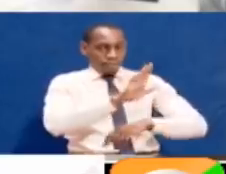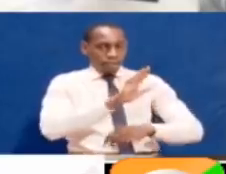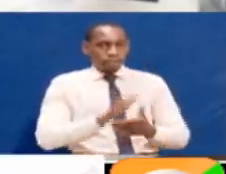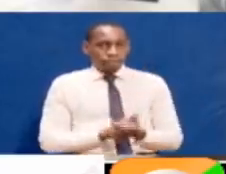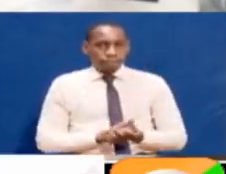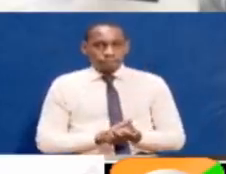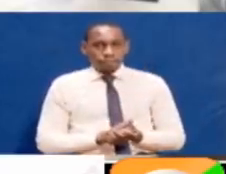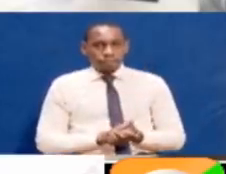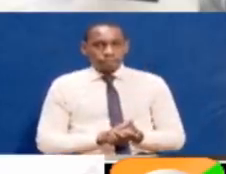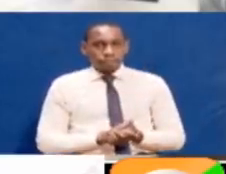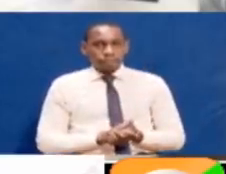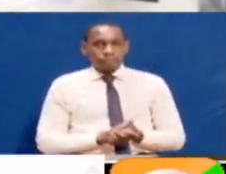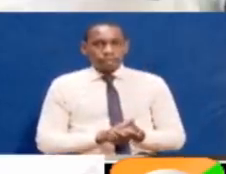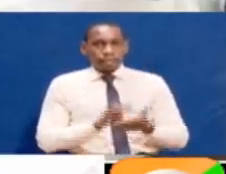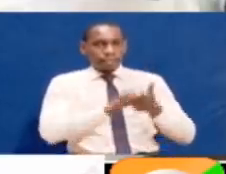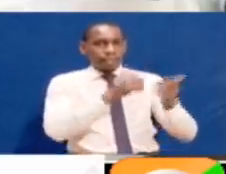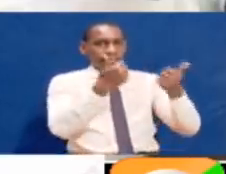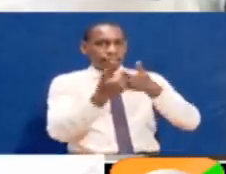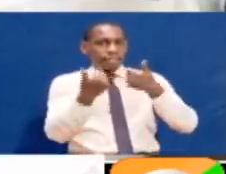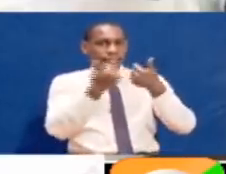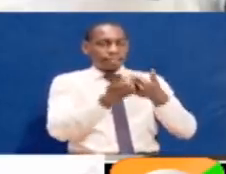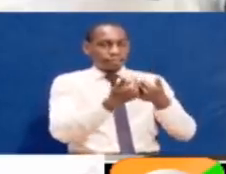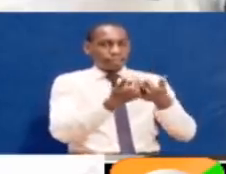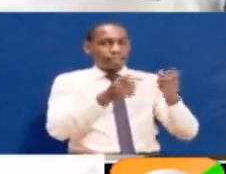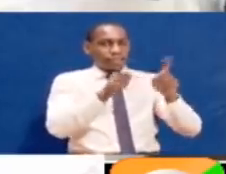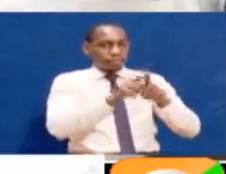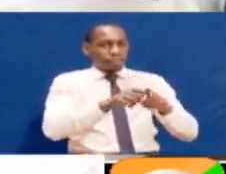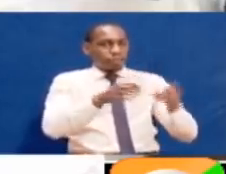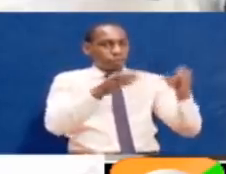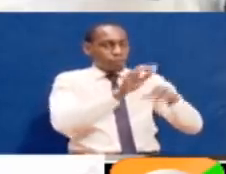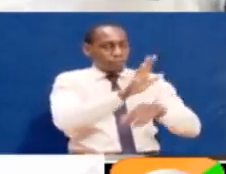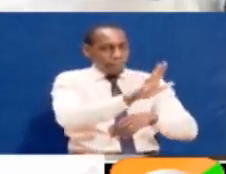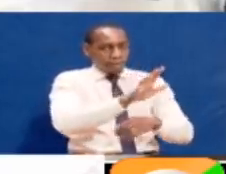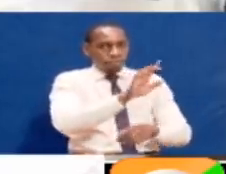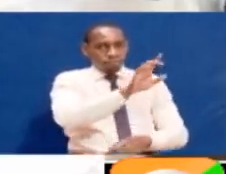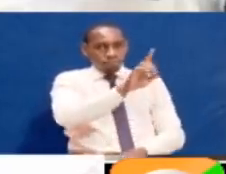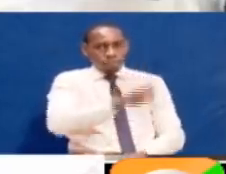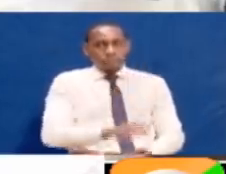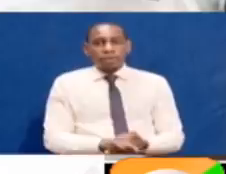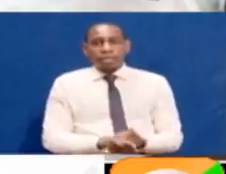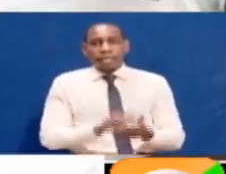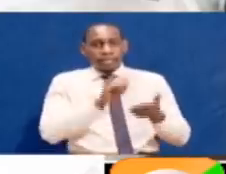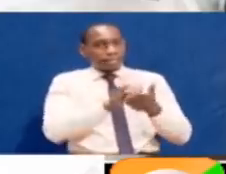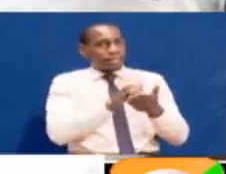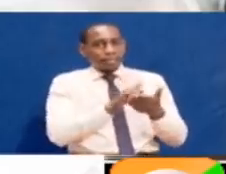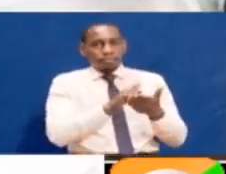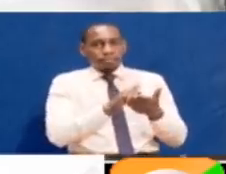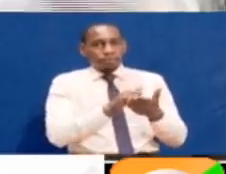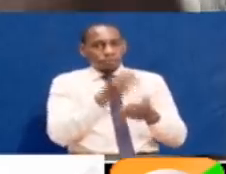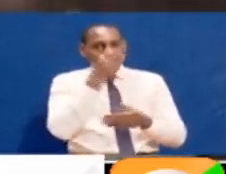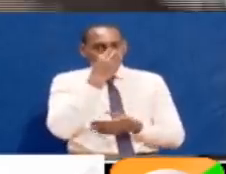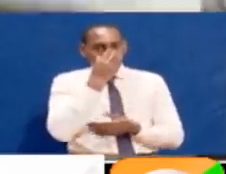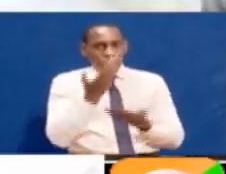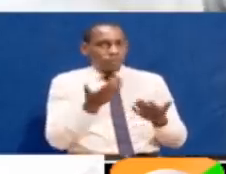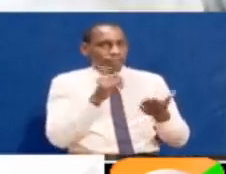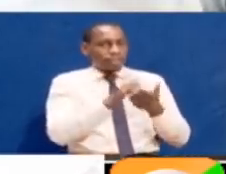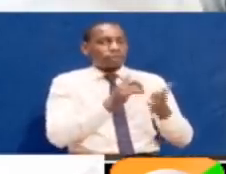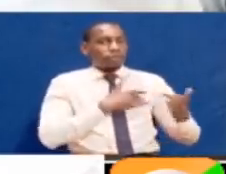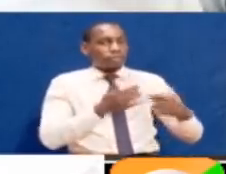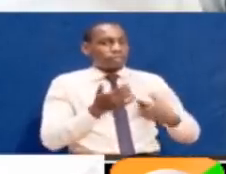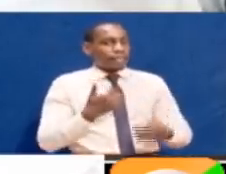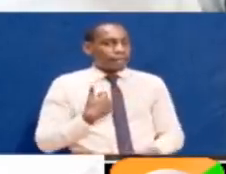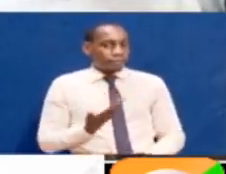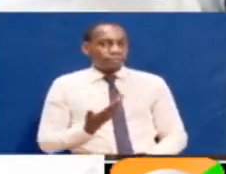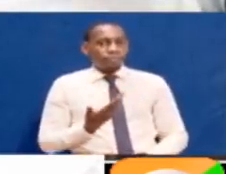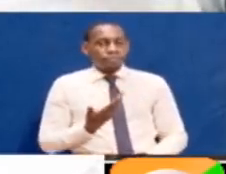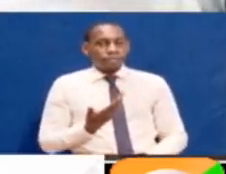Honorable Murkomen, what surprises many is your challenges are from within your party. Again, was that not something the Deputy President should have been concerned